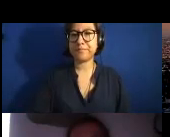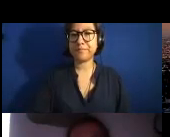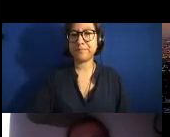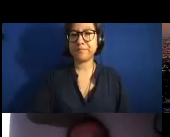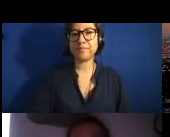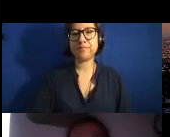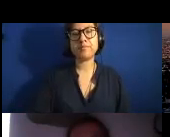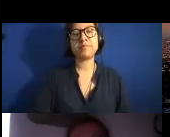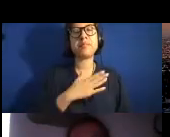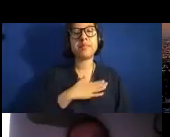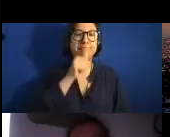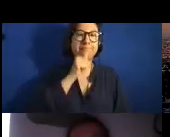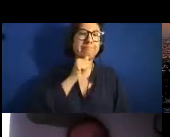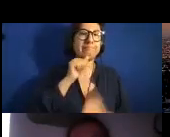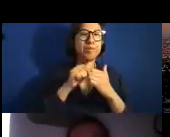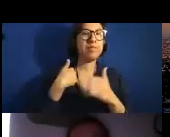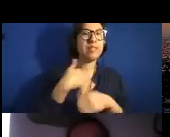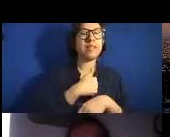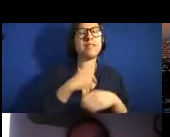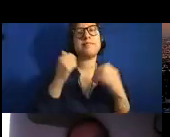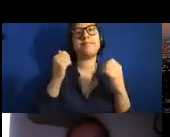Just hang tight for a second, let folks come through.